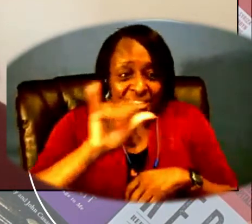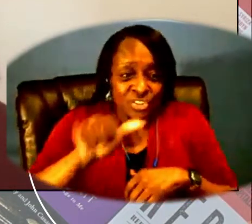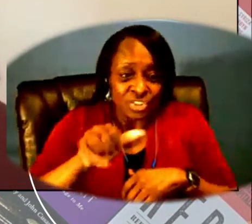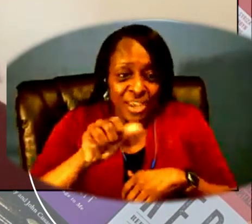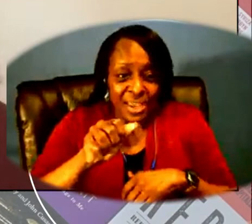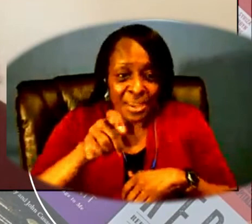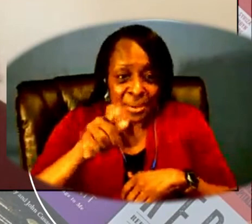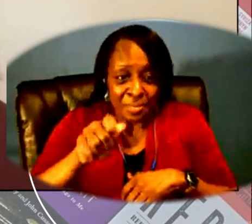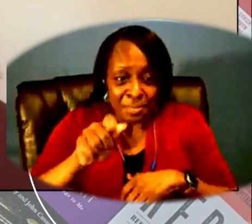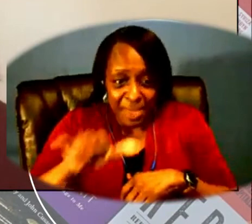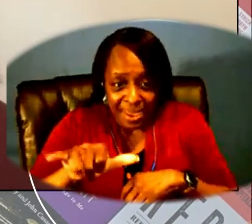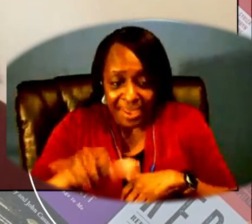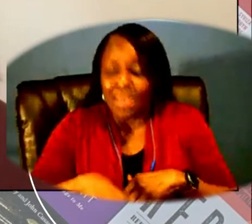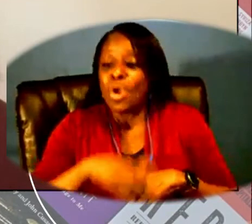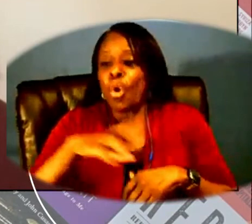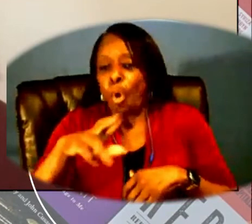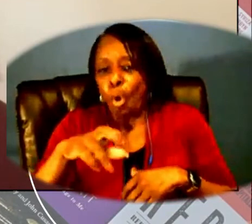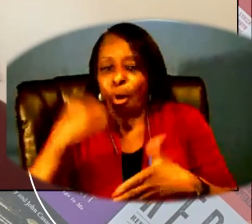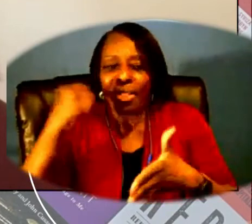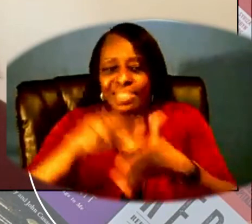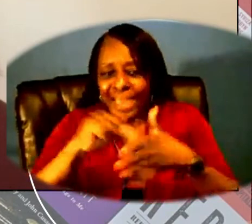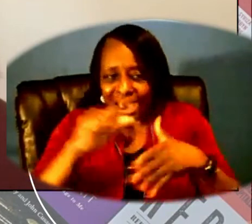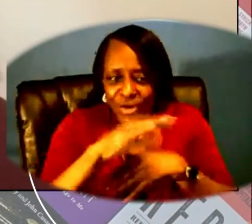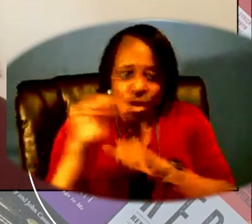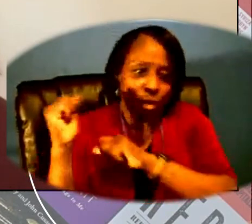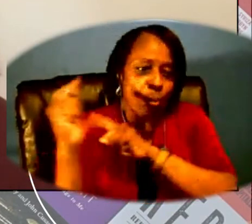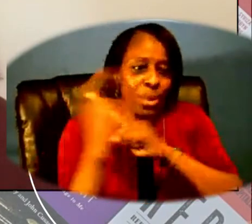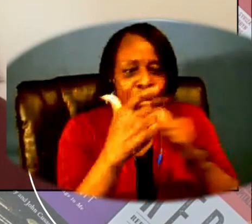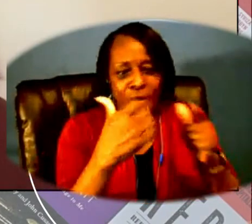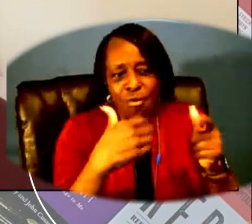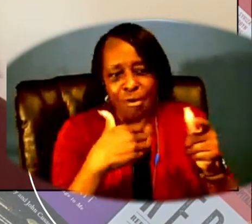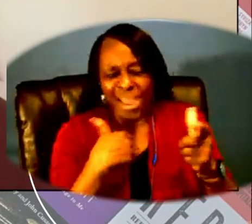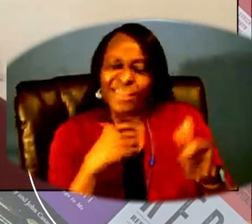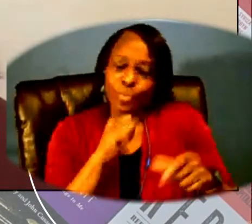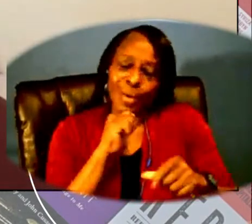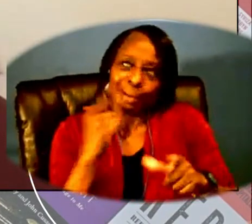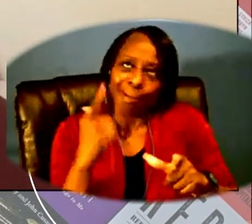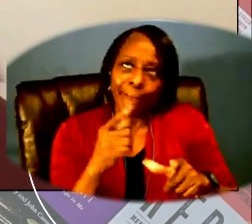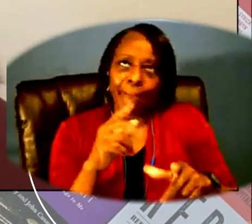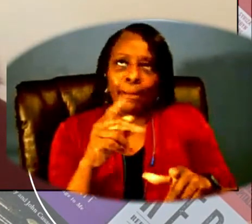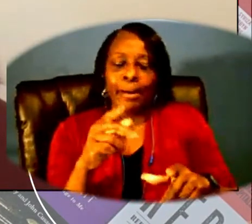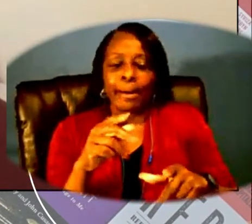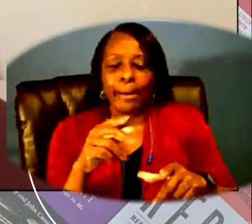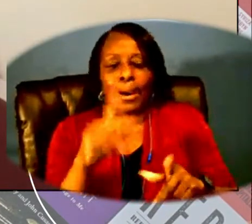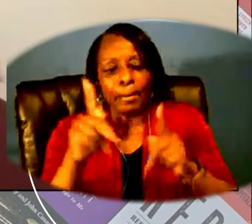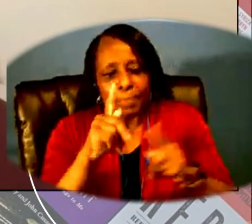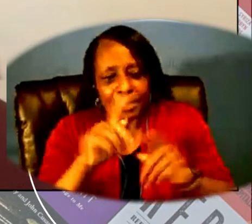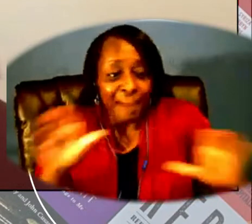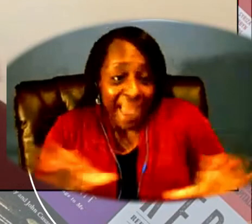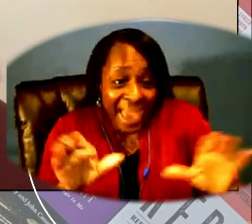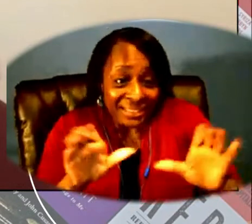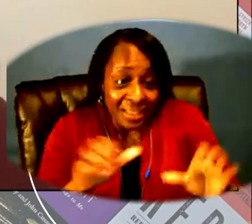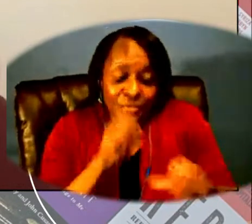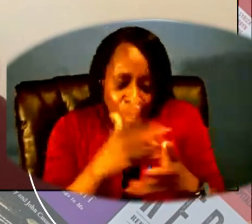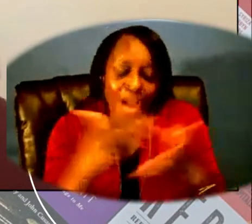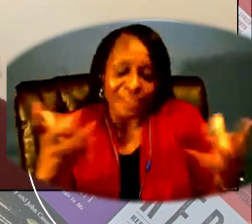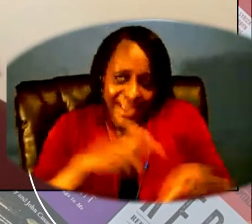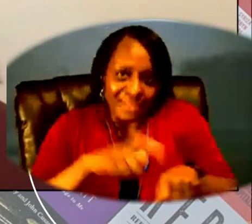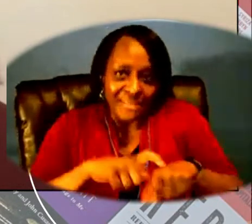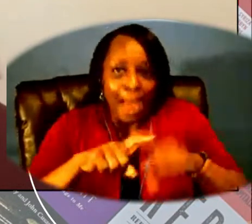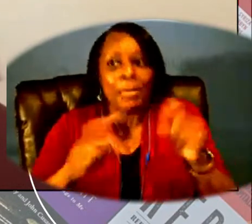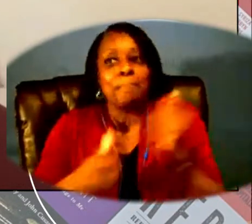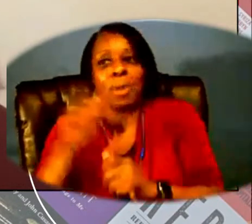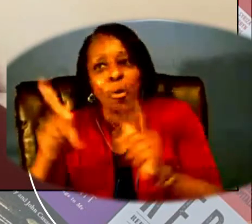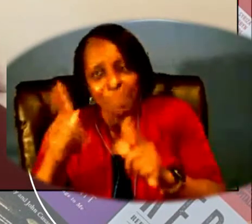snail mail letter because everyone has, well, that's not true. Us activists don't have a lot of time, but most people, because